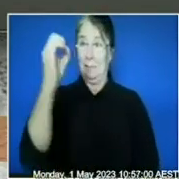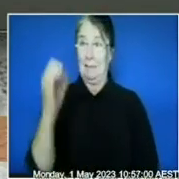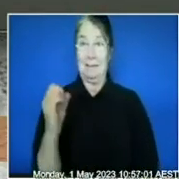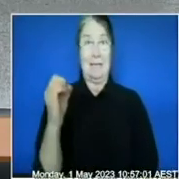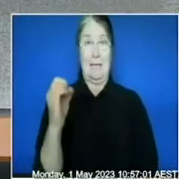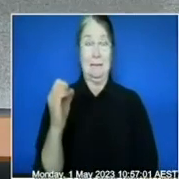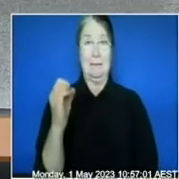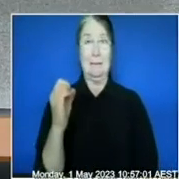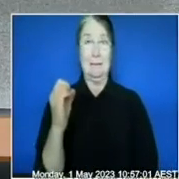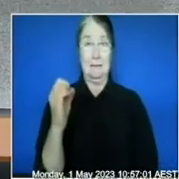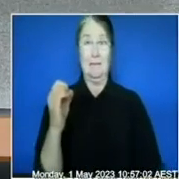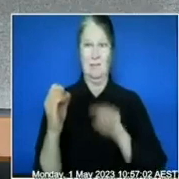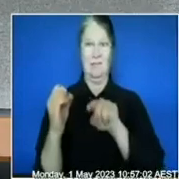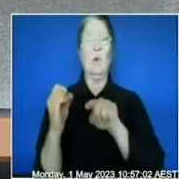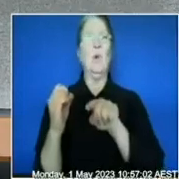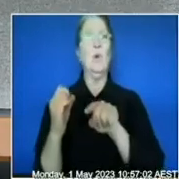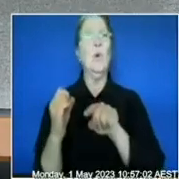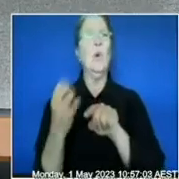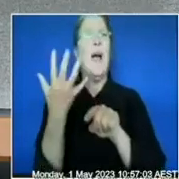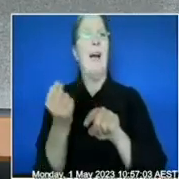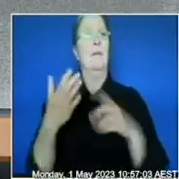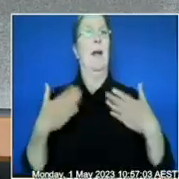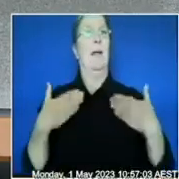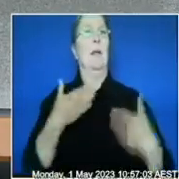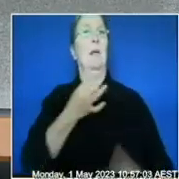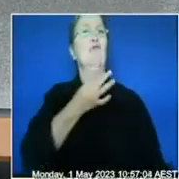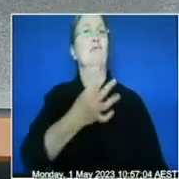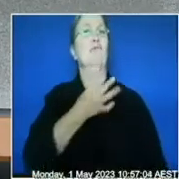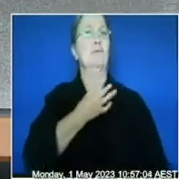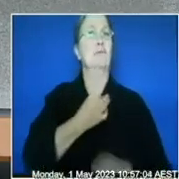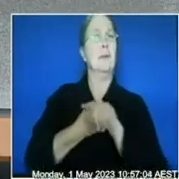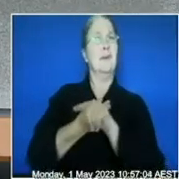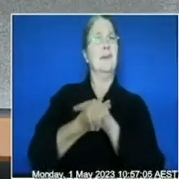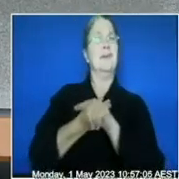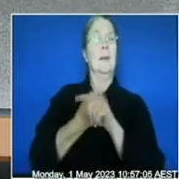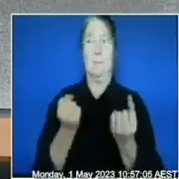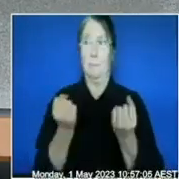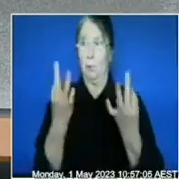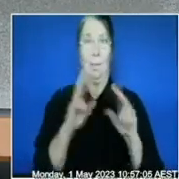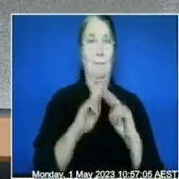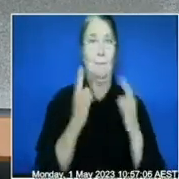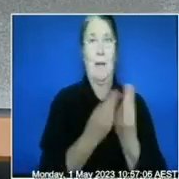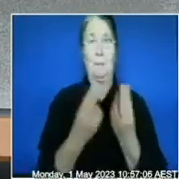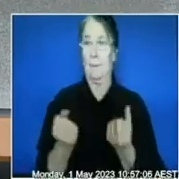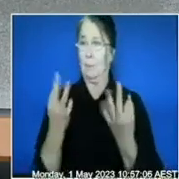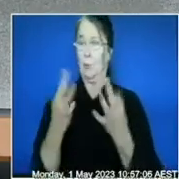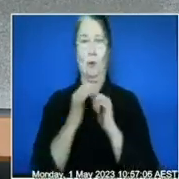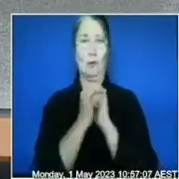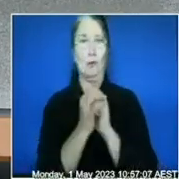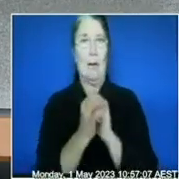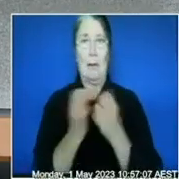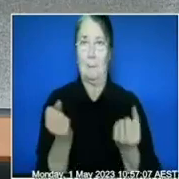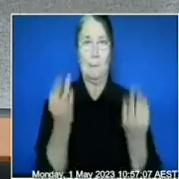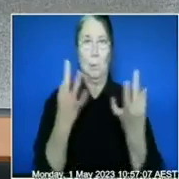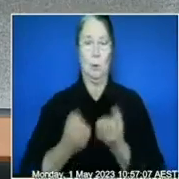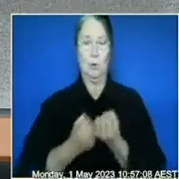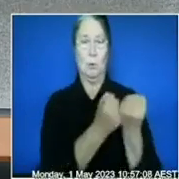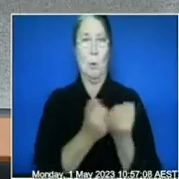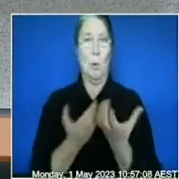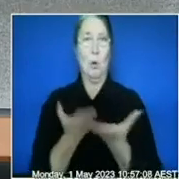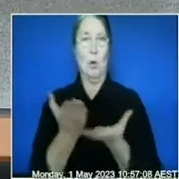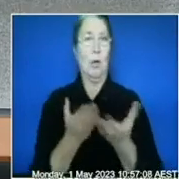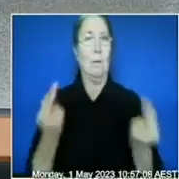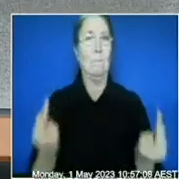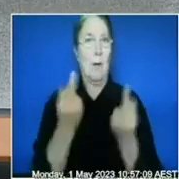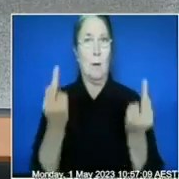available? I accept there are residual risks. If we may, Ms Williams might be able to talk about some of